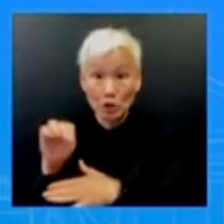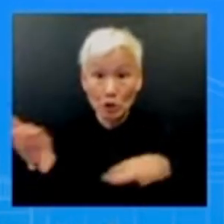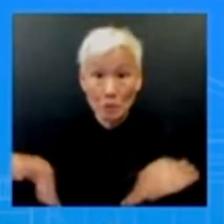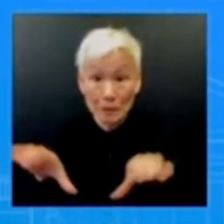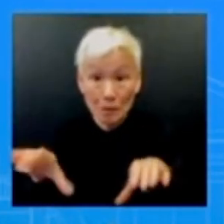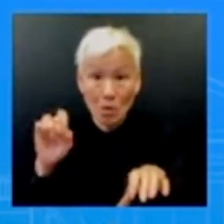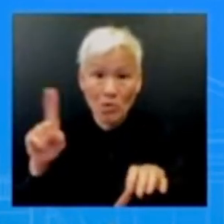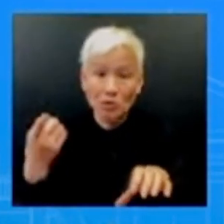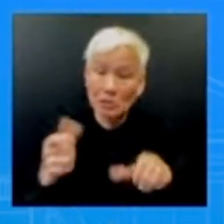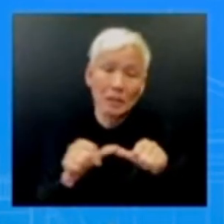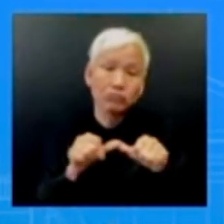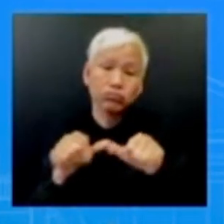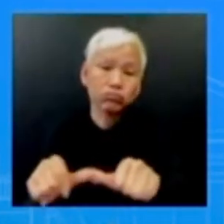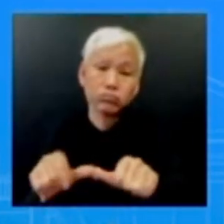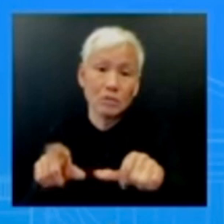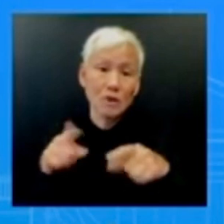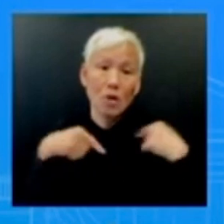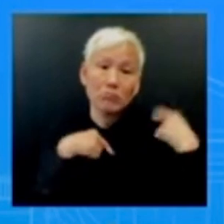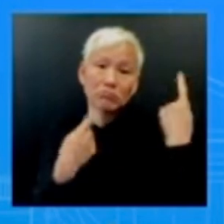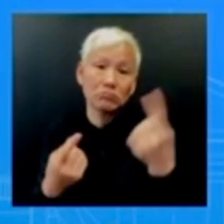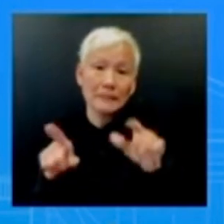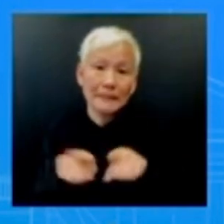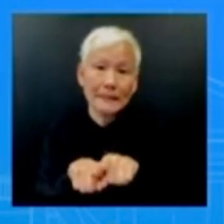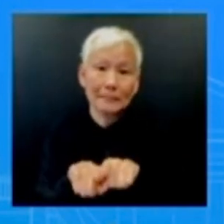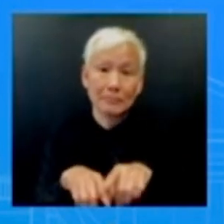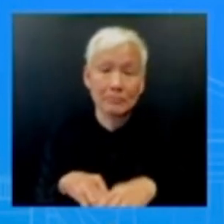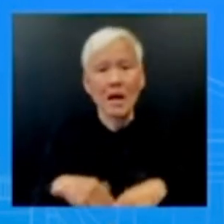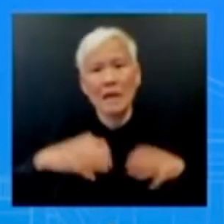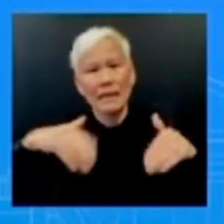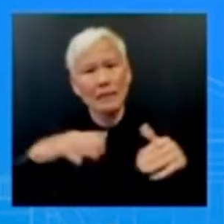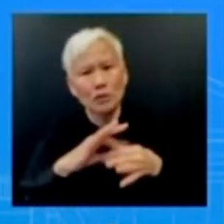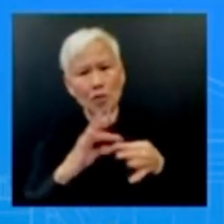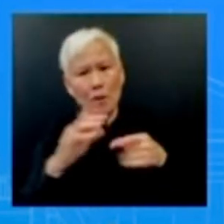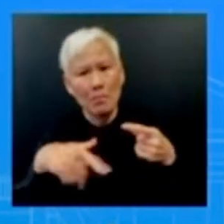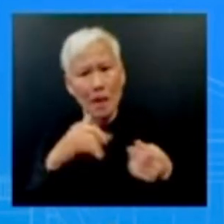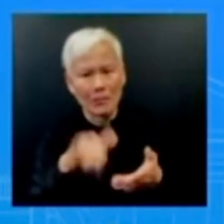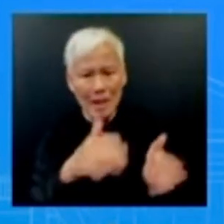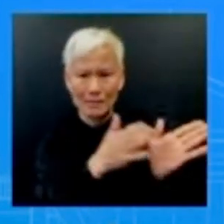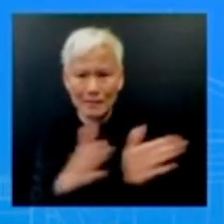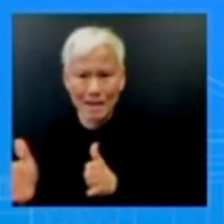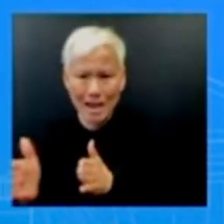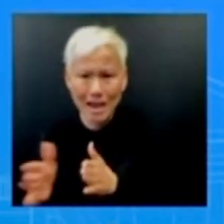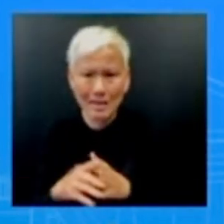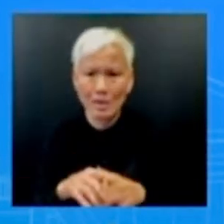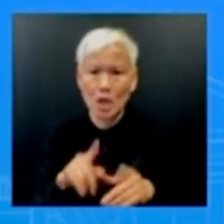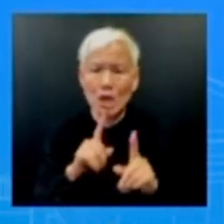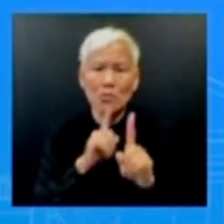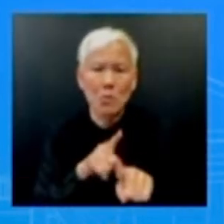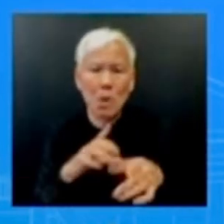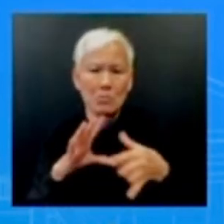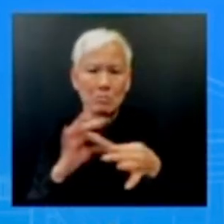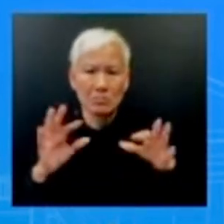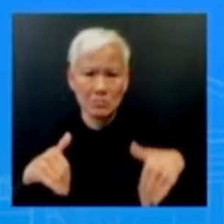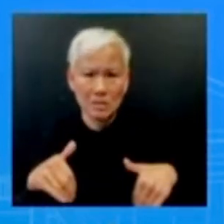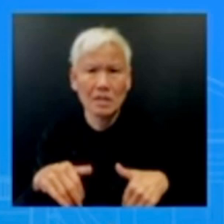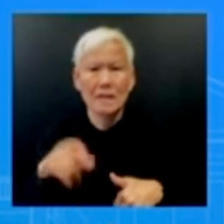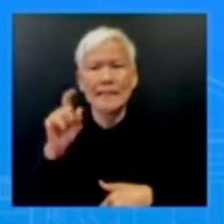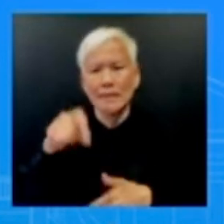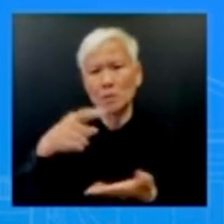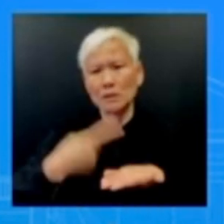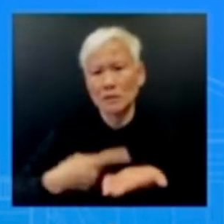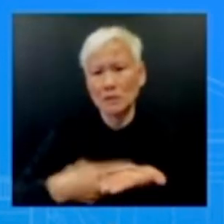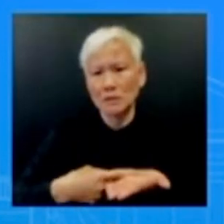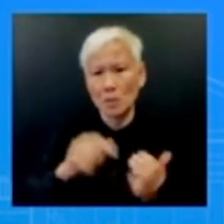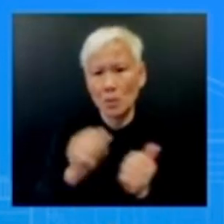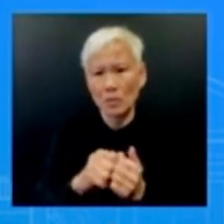have not spoken to our team about the report, so we'd need to go back and get their assessment on the report that you just mentioned that came